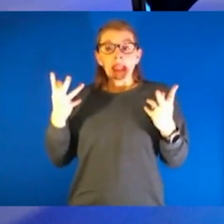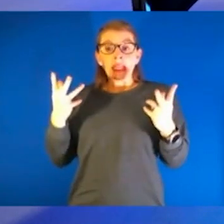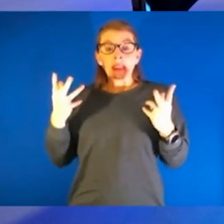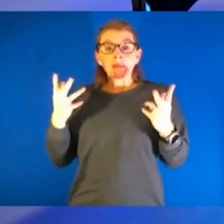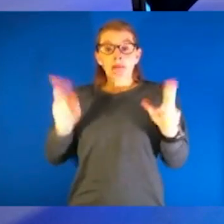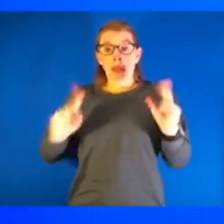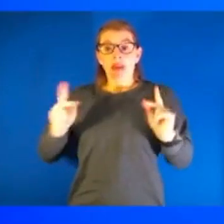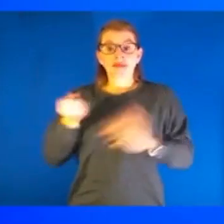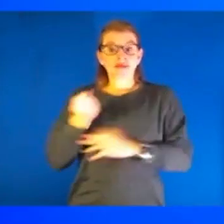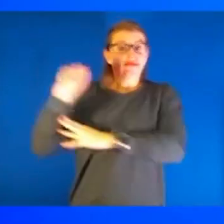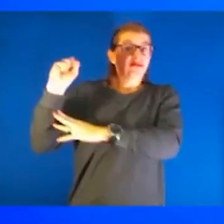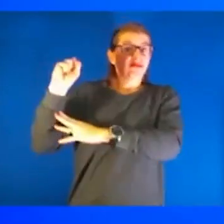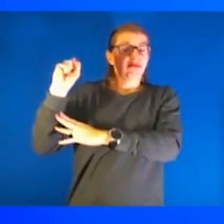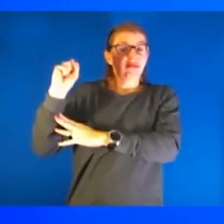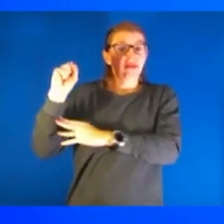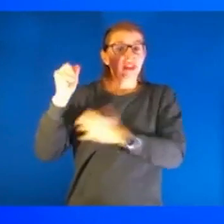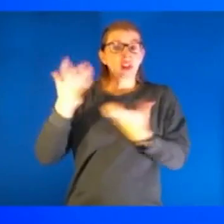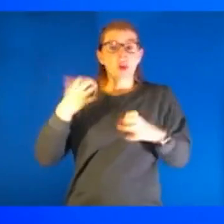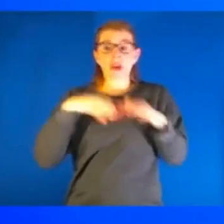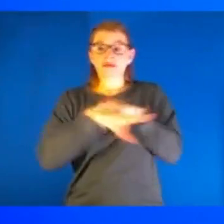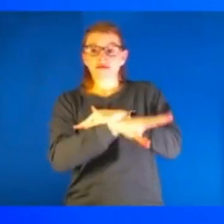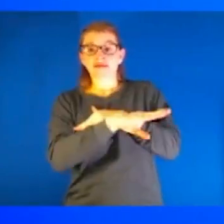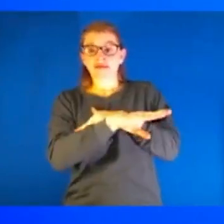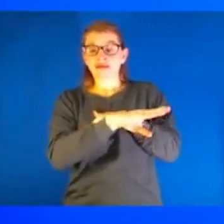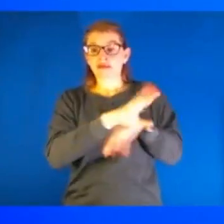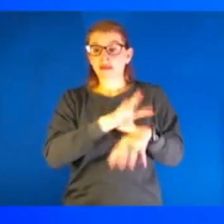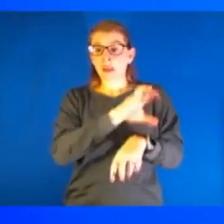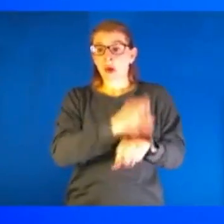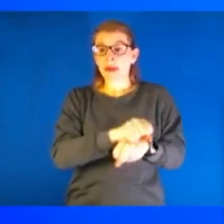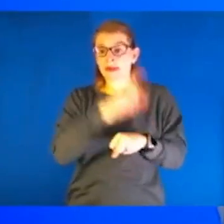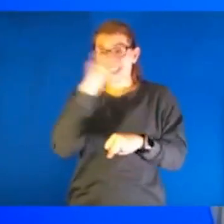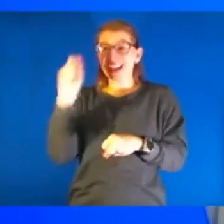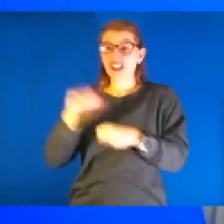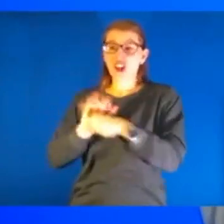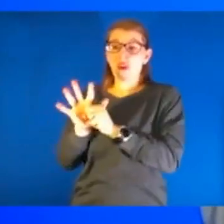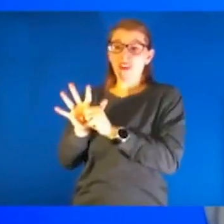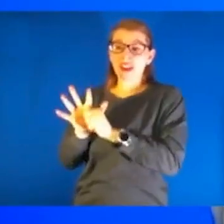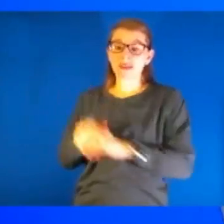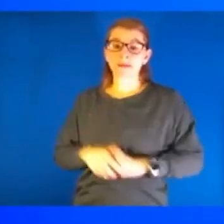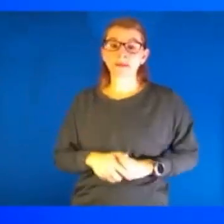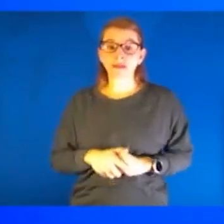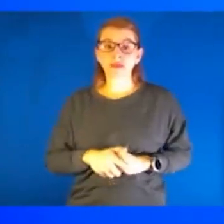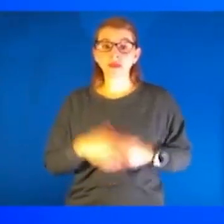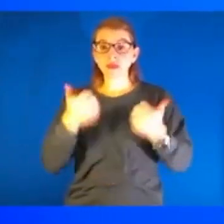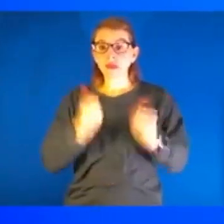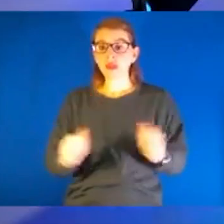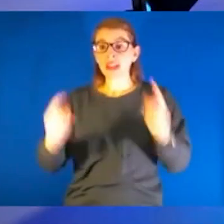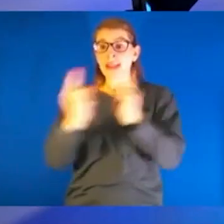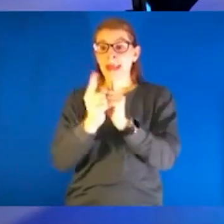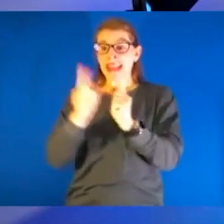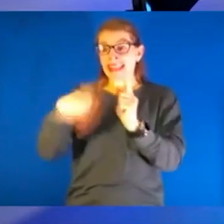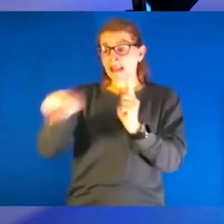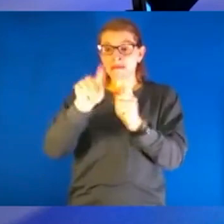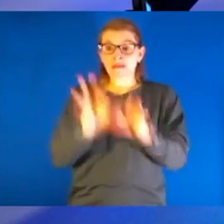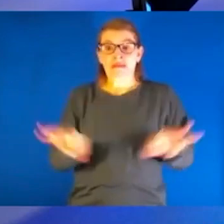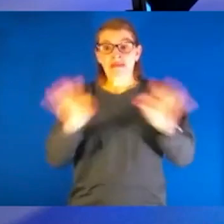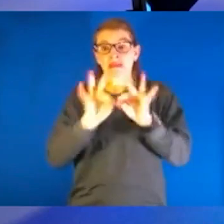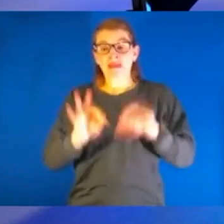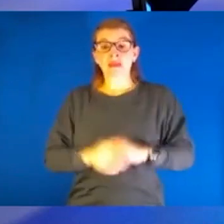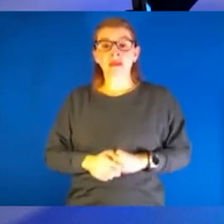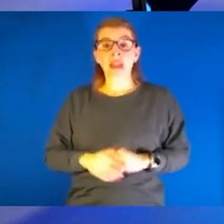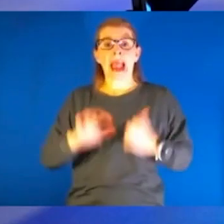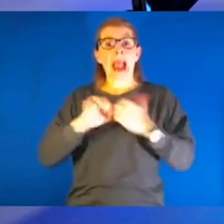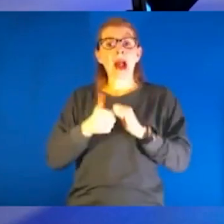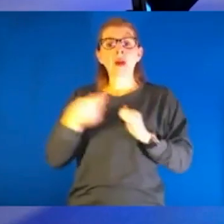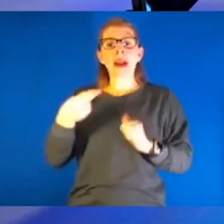remain engaged in their health care because of that. So trying to meet them is important step And how are HIV patients doing, Hawk, once they